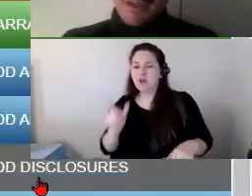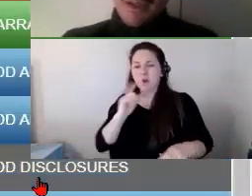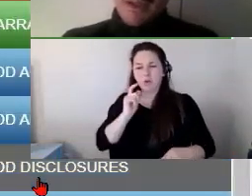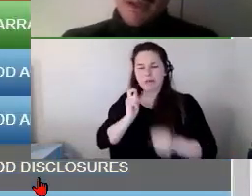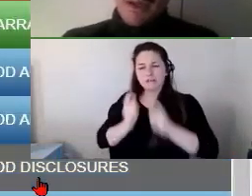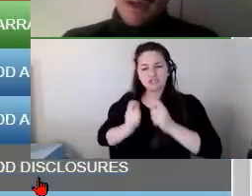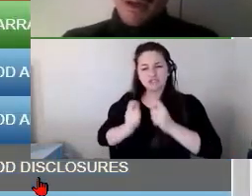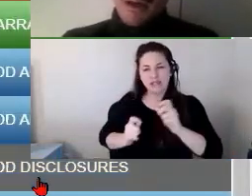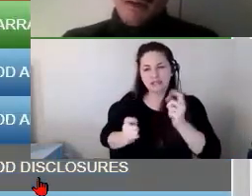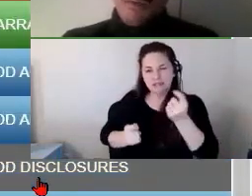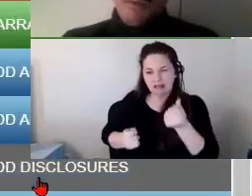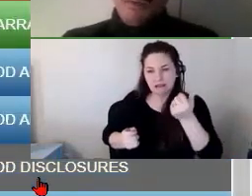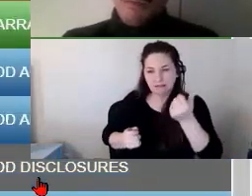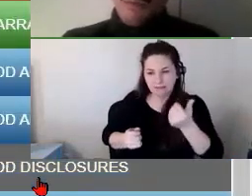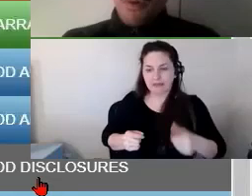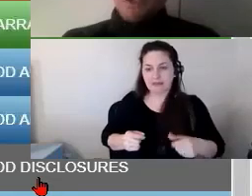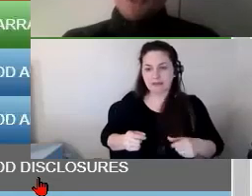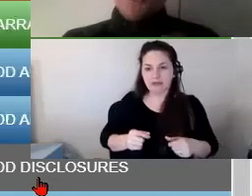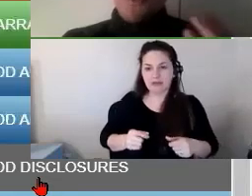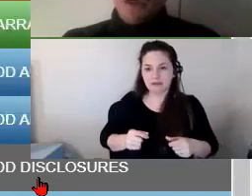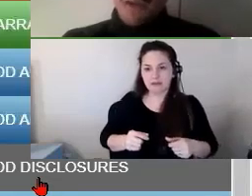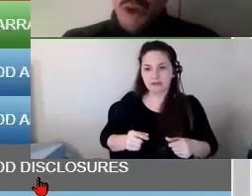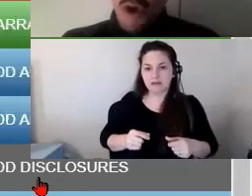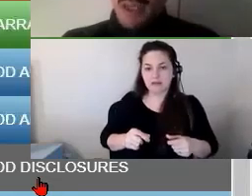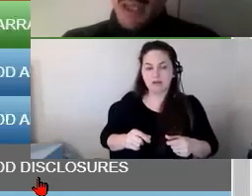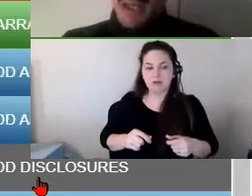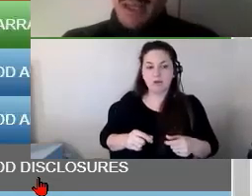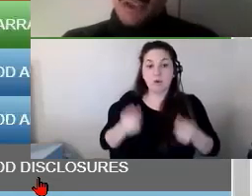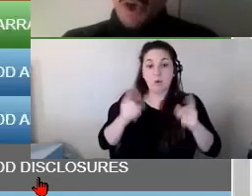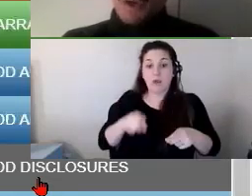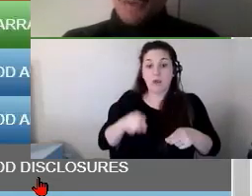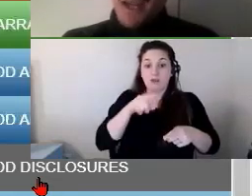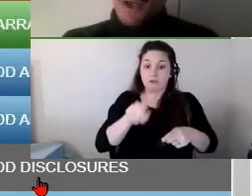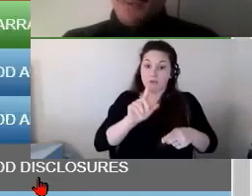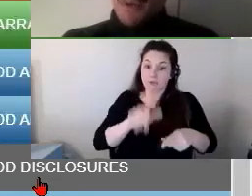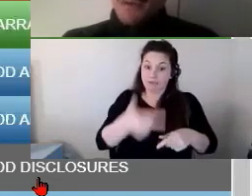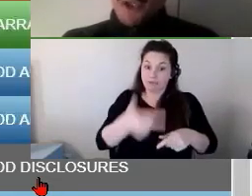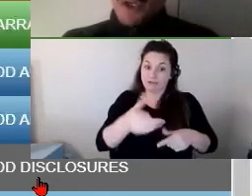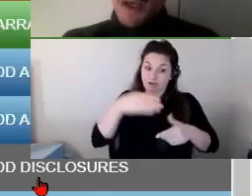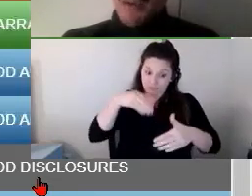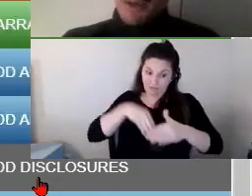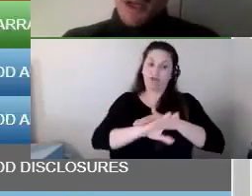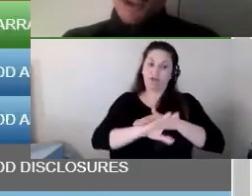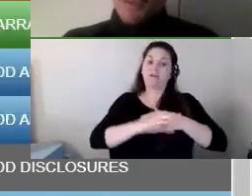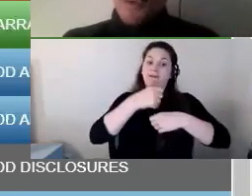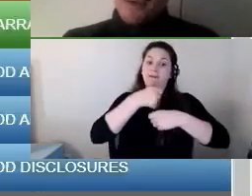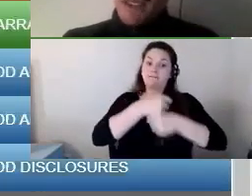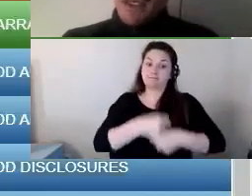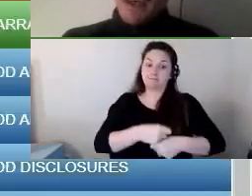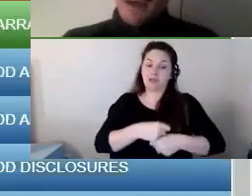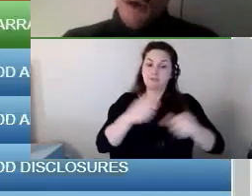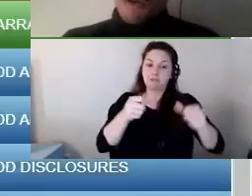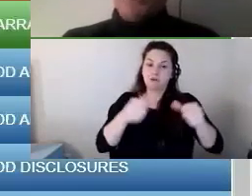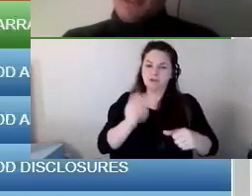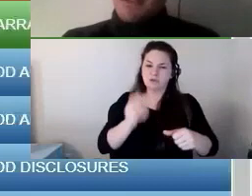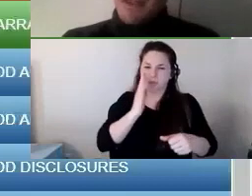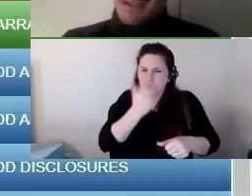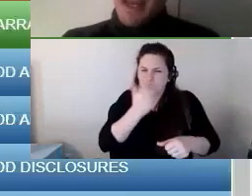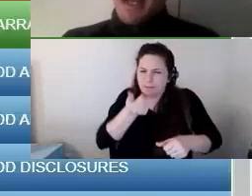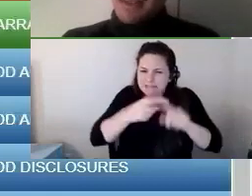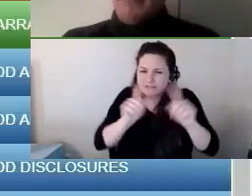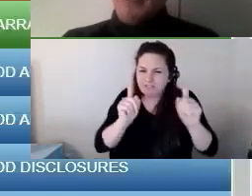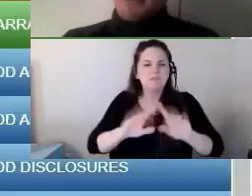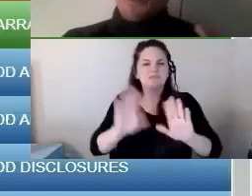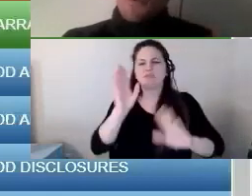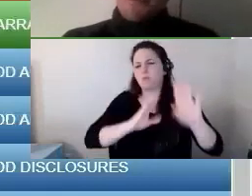bit for when you log in and start creating your poster, but not to worry. All of these